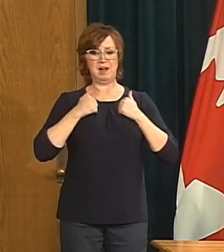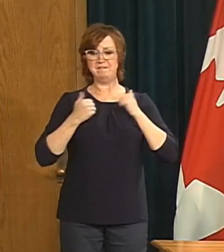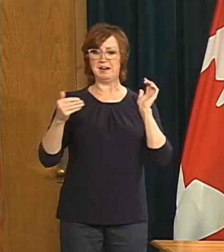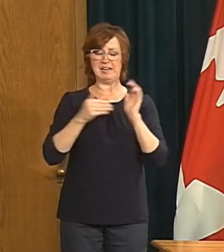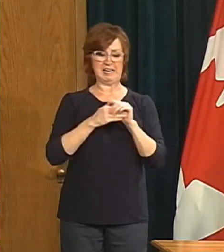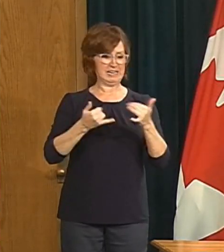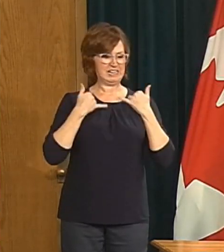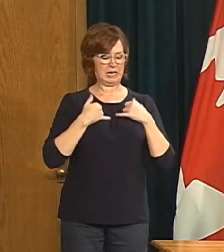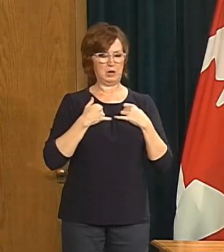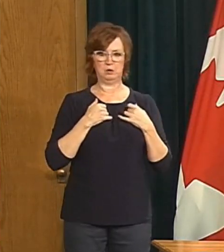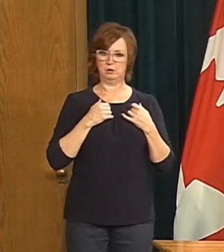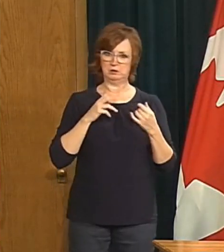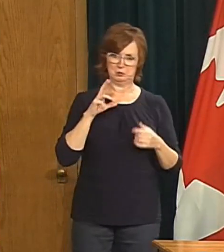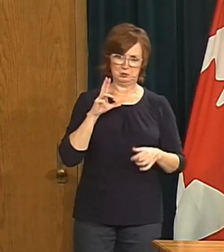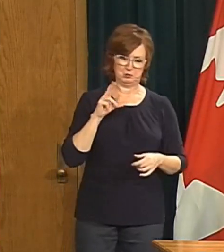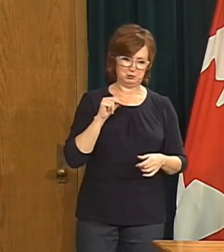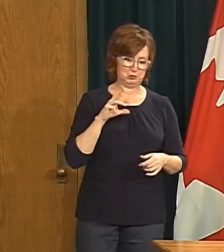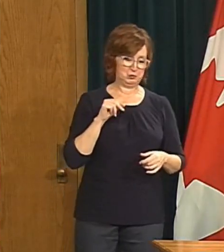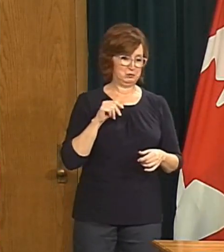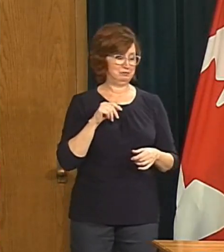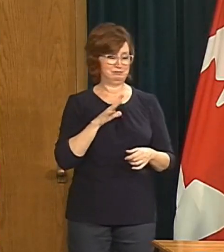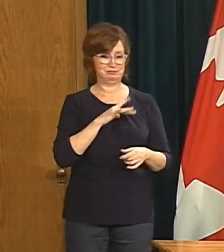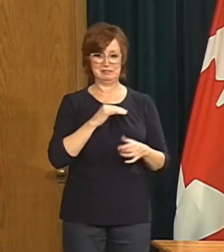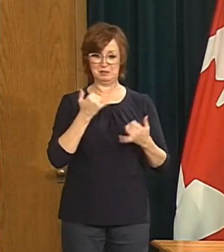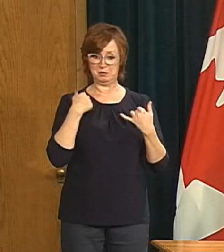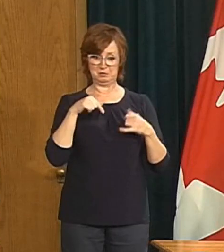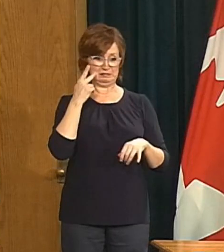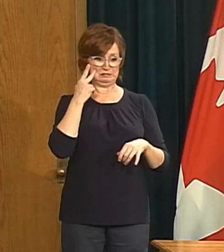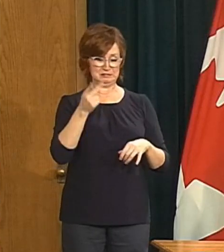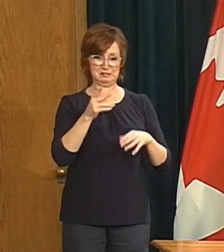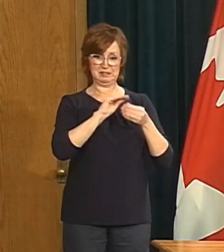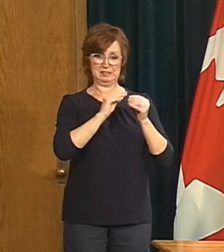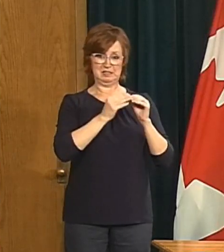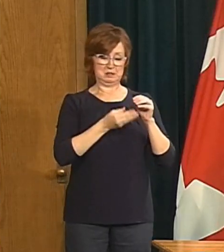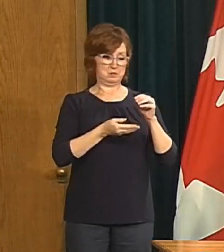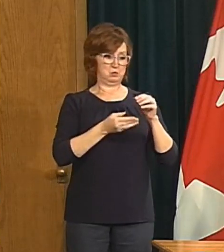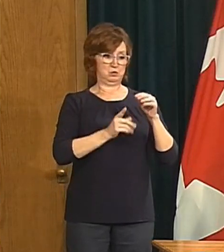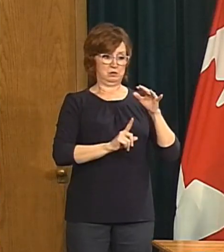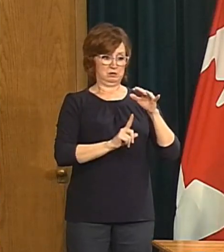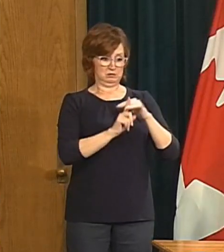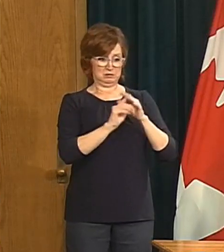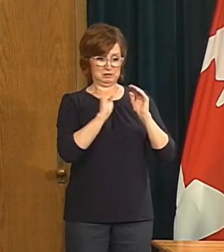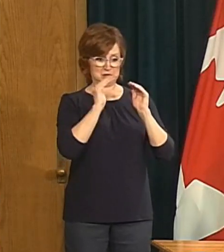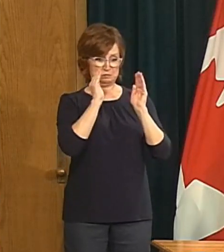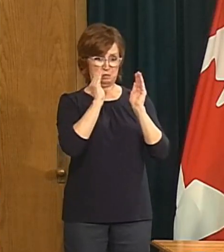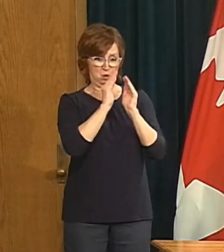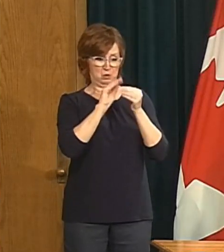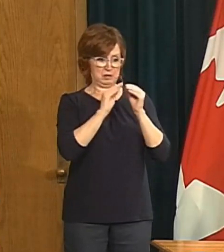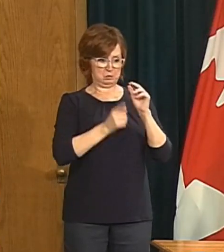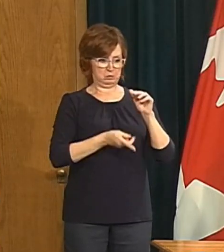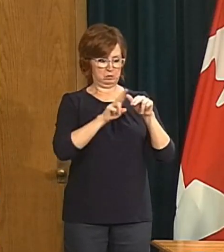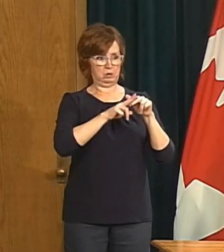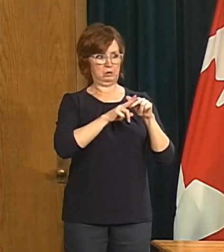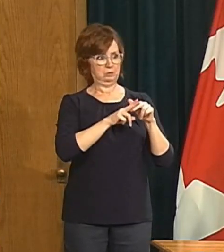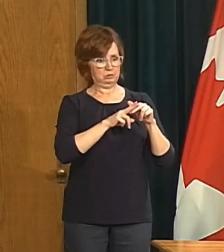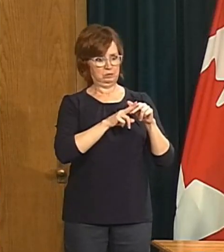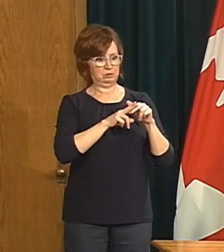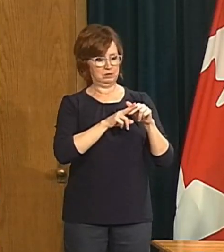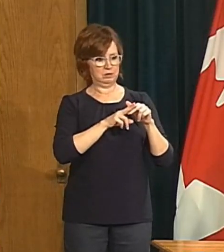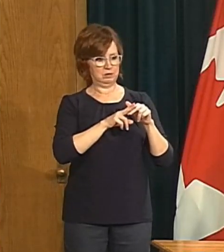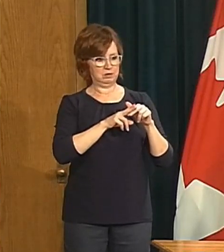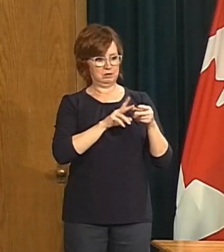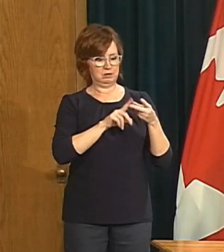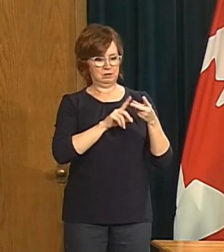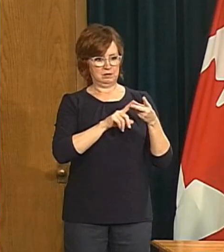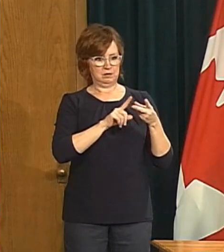because of the very stringent physical distancing measures that people, individuals, families are taking. We are seeing these positive numbers because of